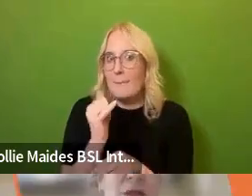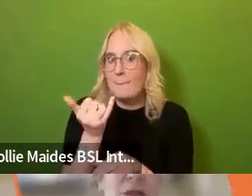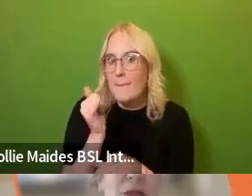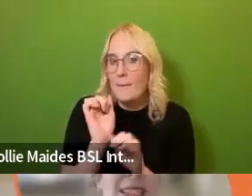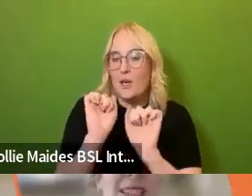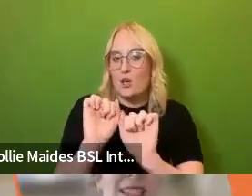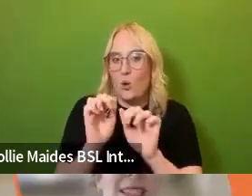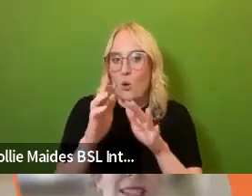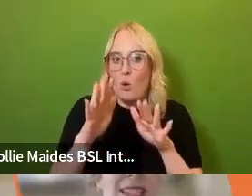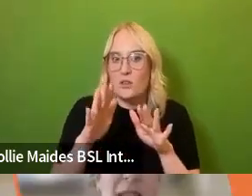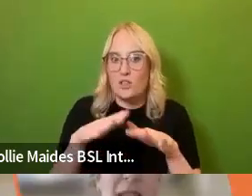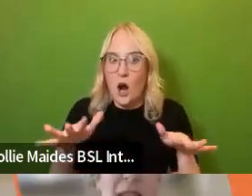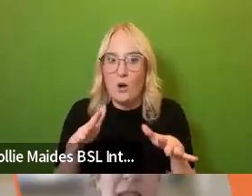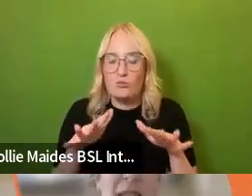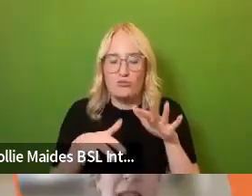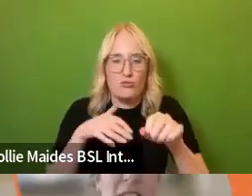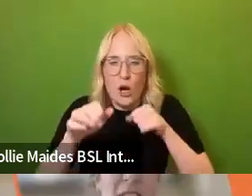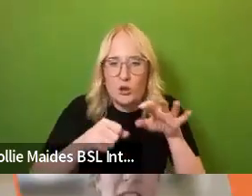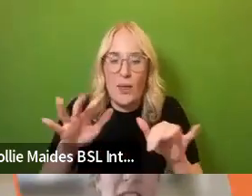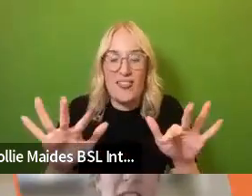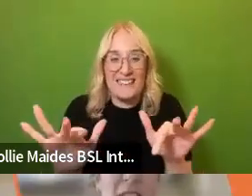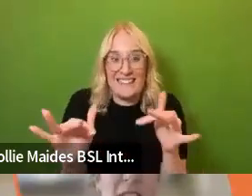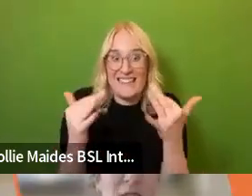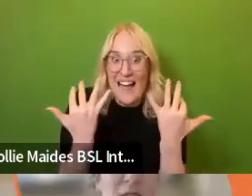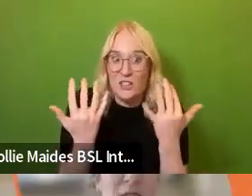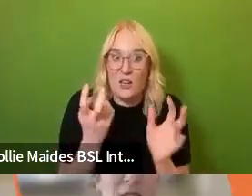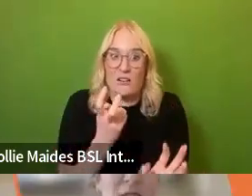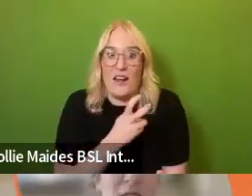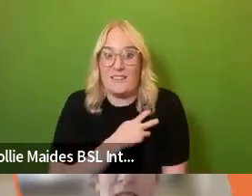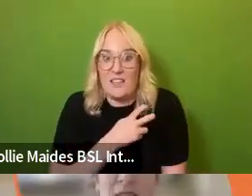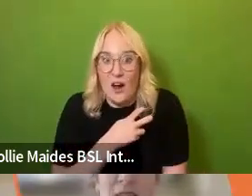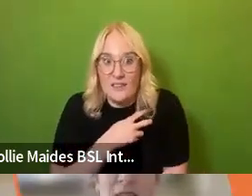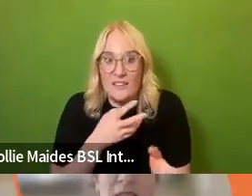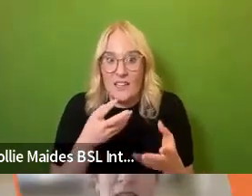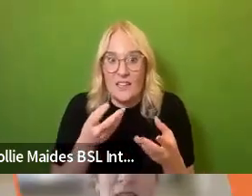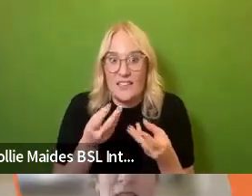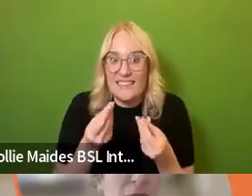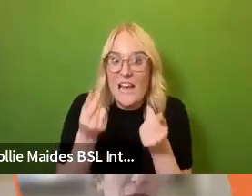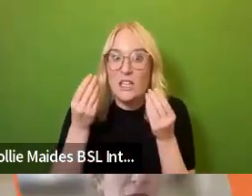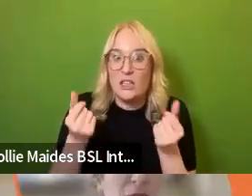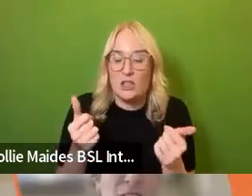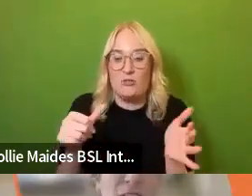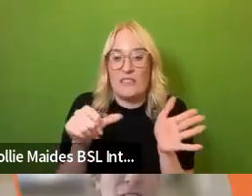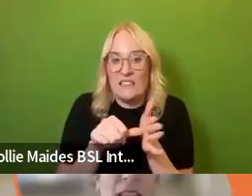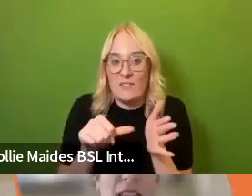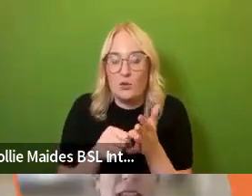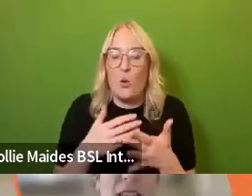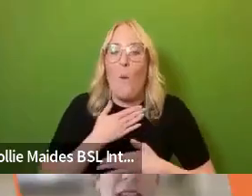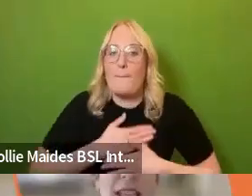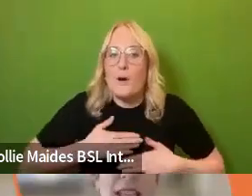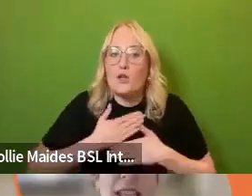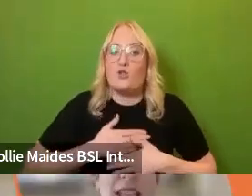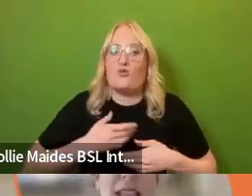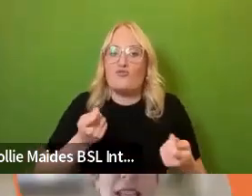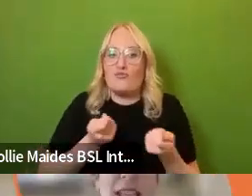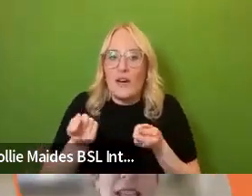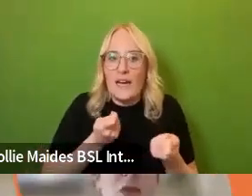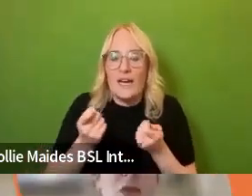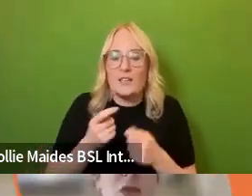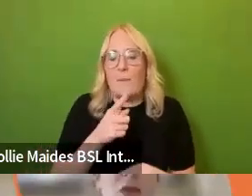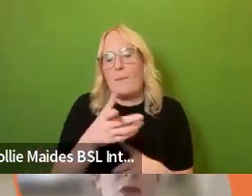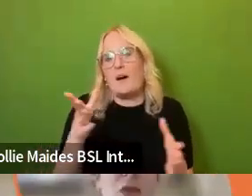with attention, anxiety, sensory sensitivities, or emotional regulation. Sleep